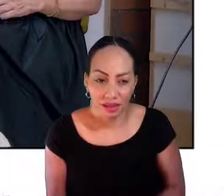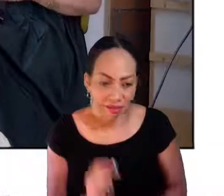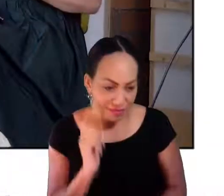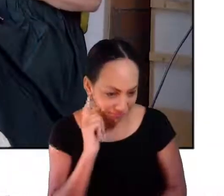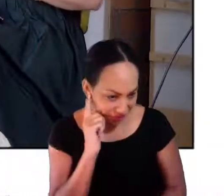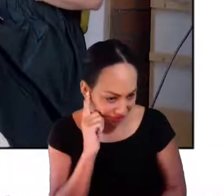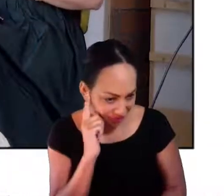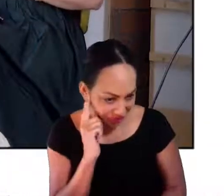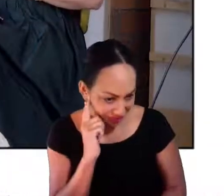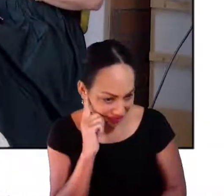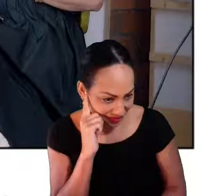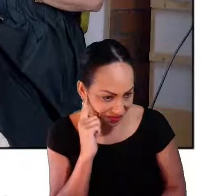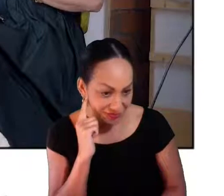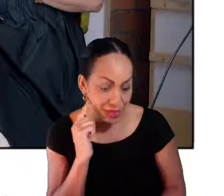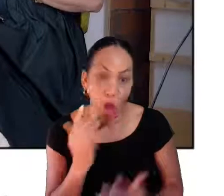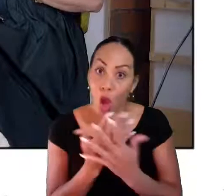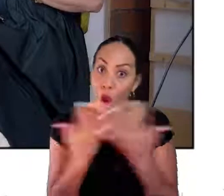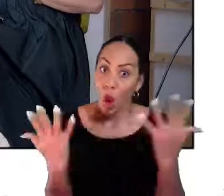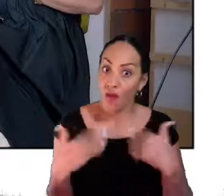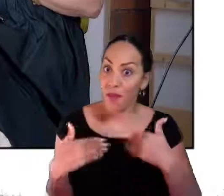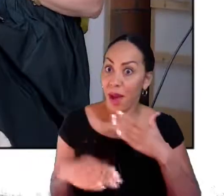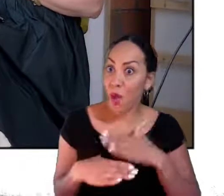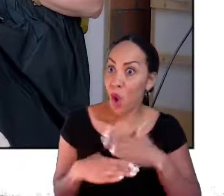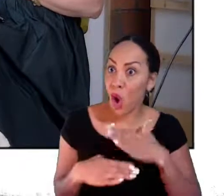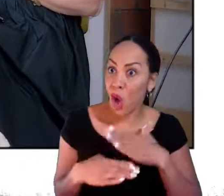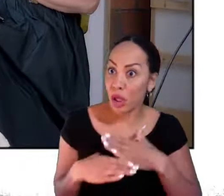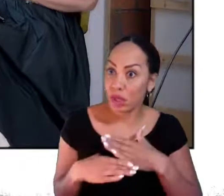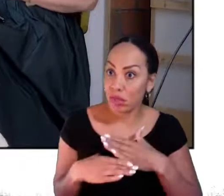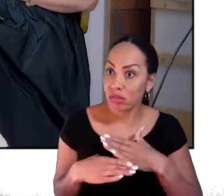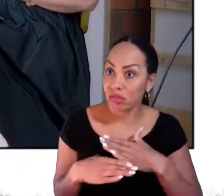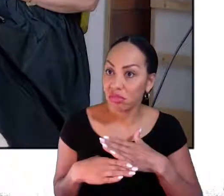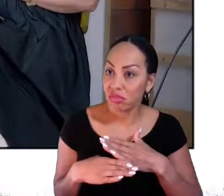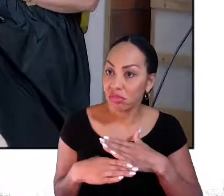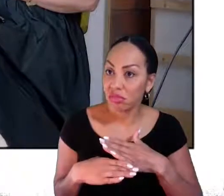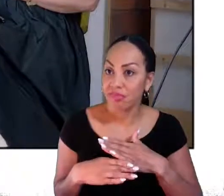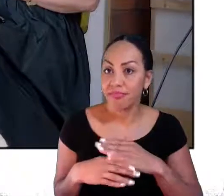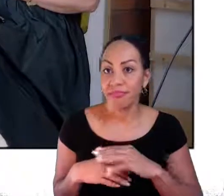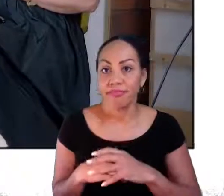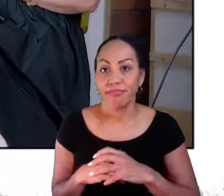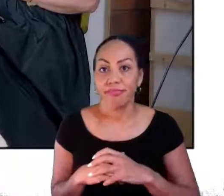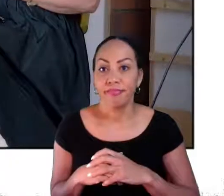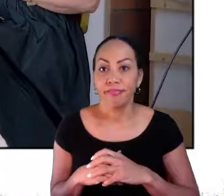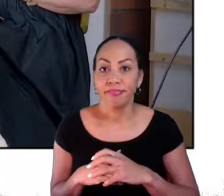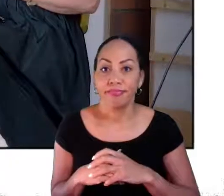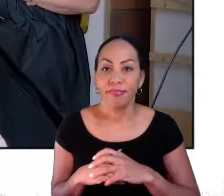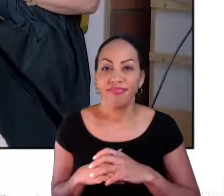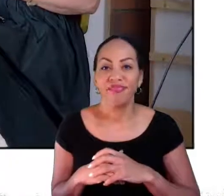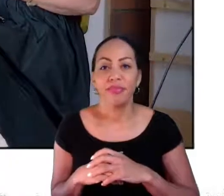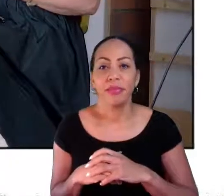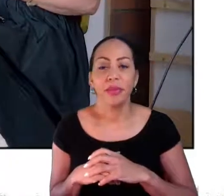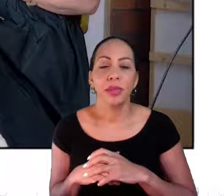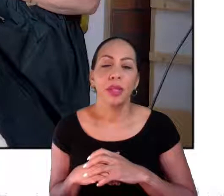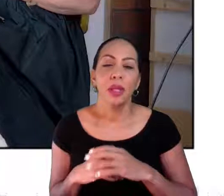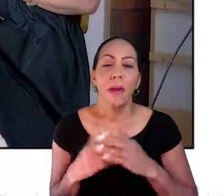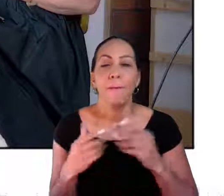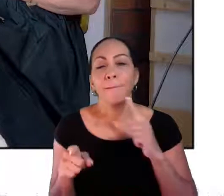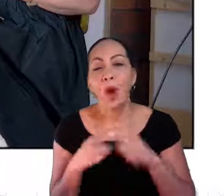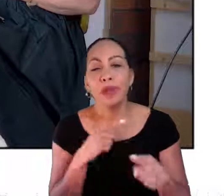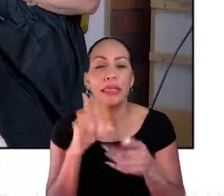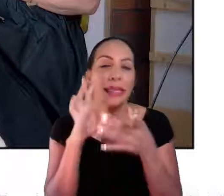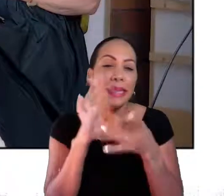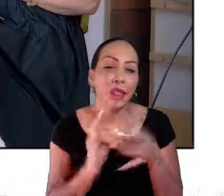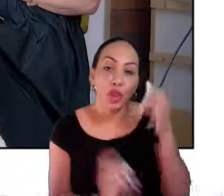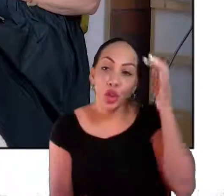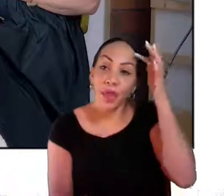work that I do and the inclusion work generally tends to be really, call it chin strokey stuff, really ethereal stuff, and it can